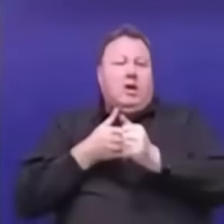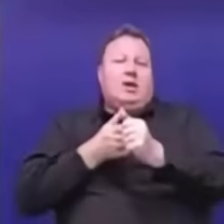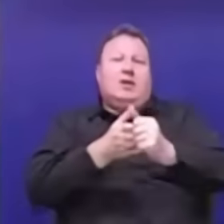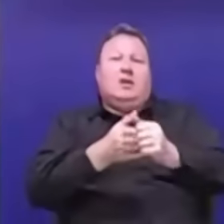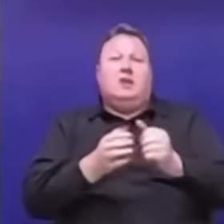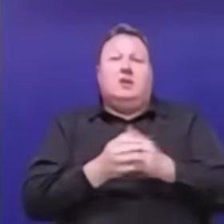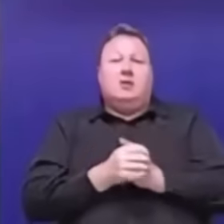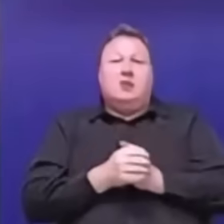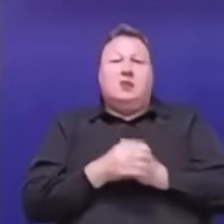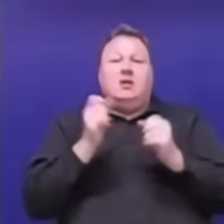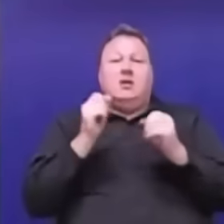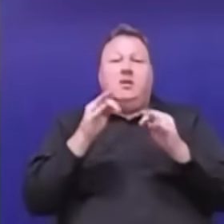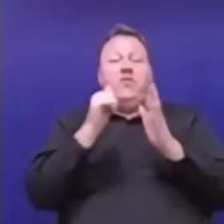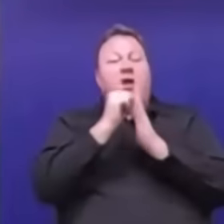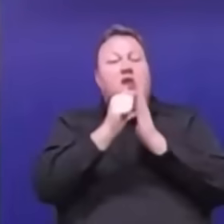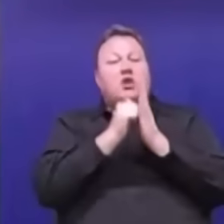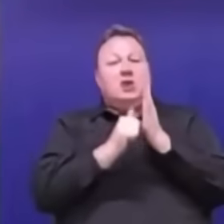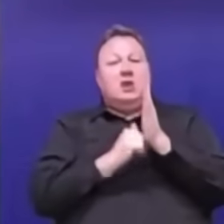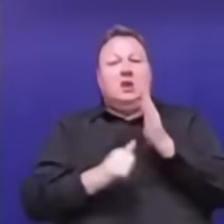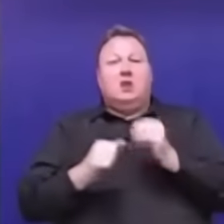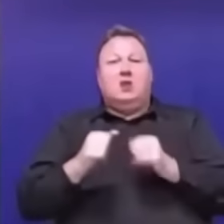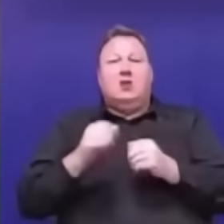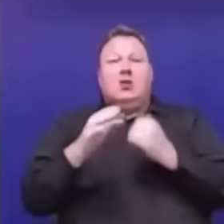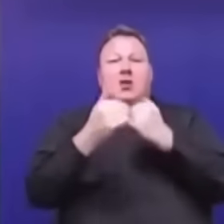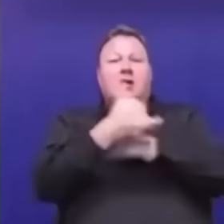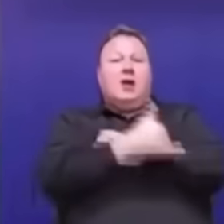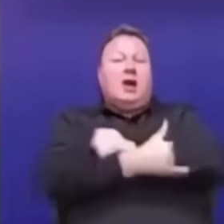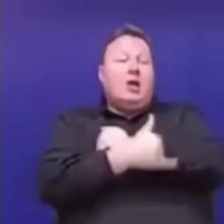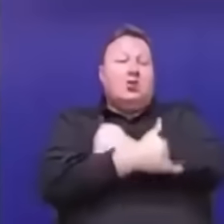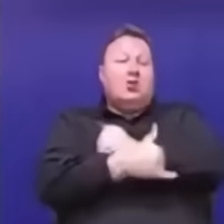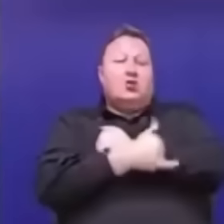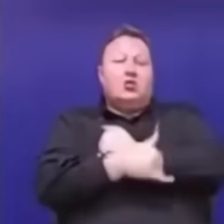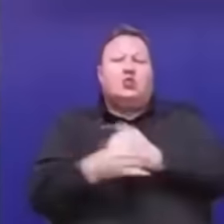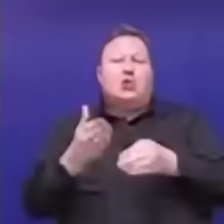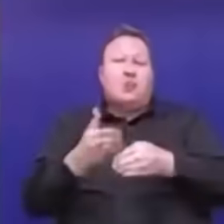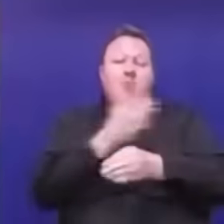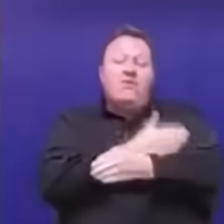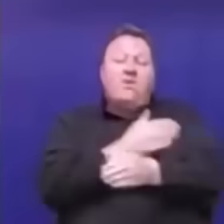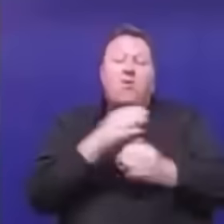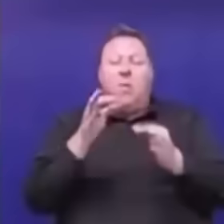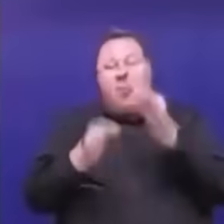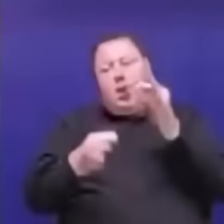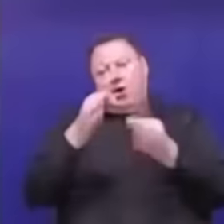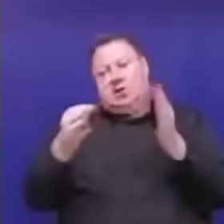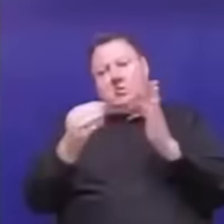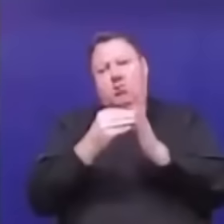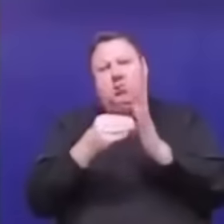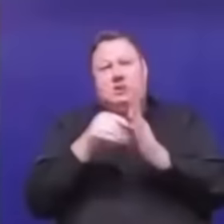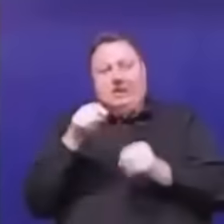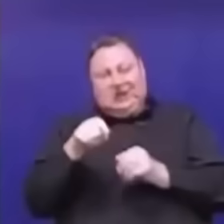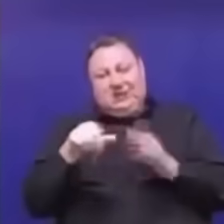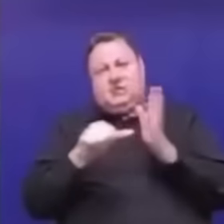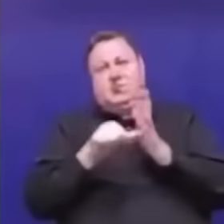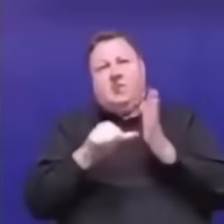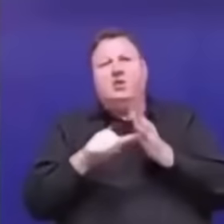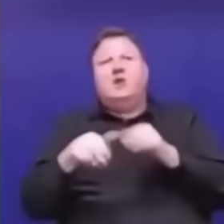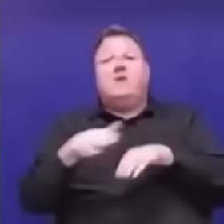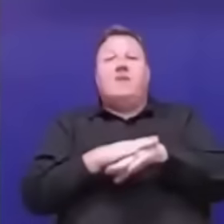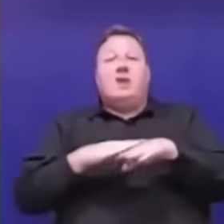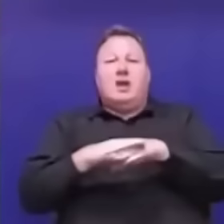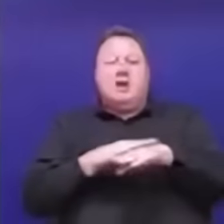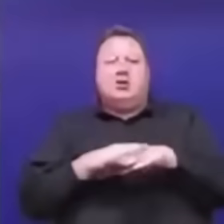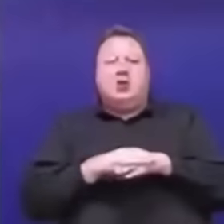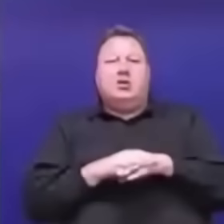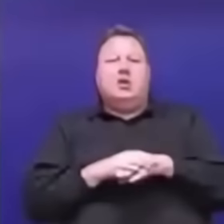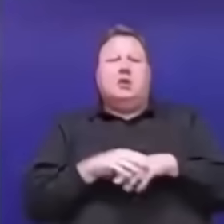an agenda that called on all of us to put our country over politics, it is this one. We are laying the foundation for a modern